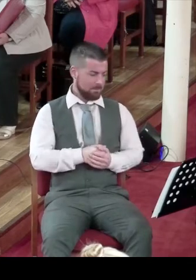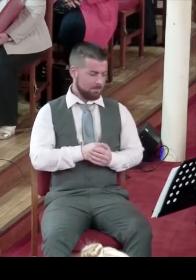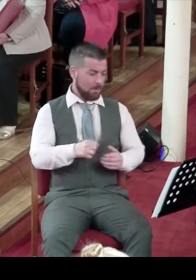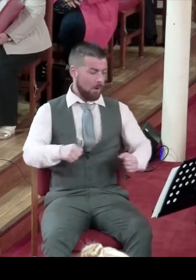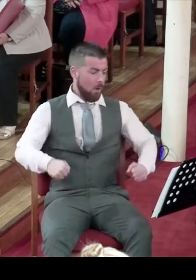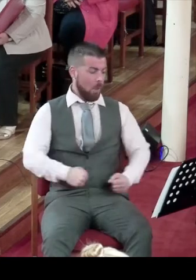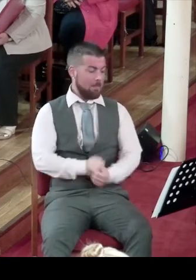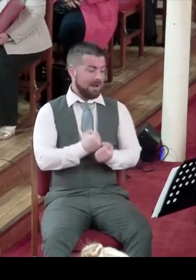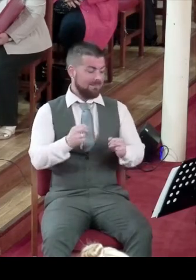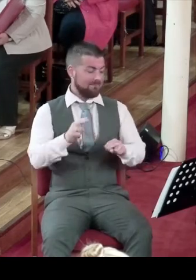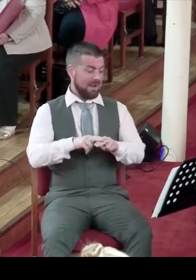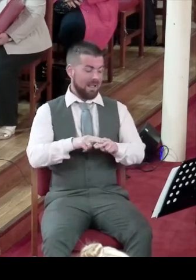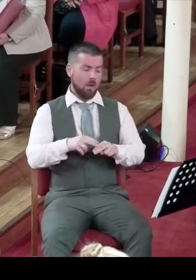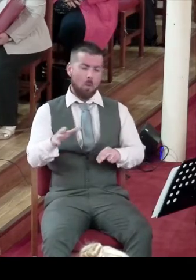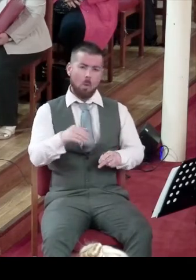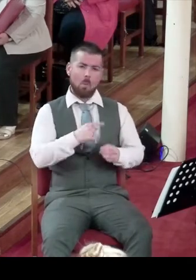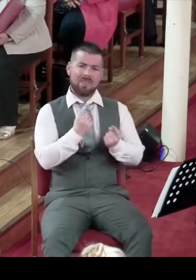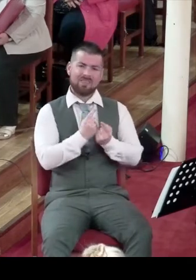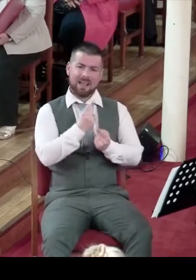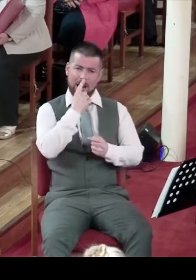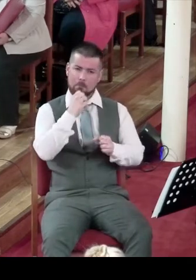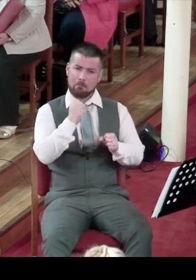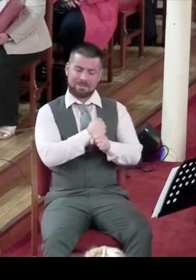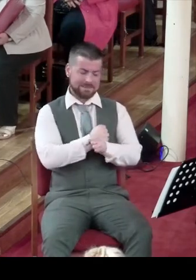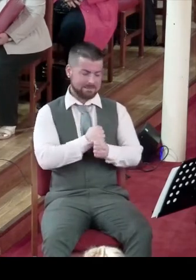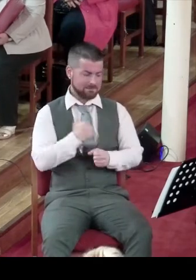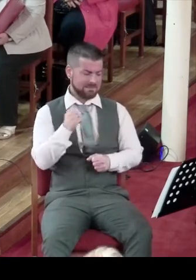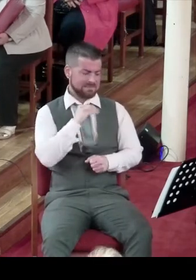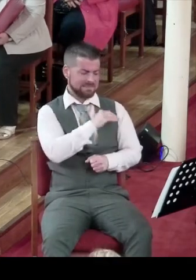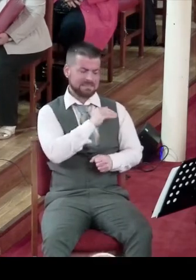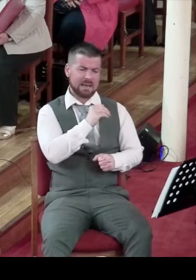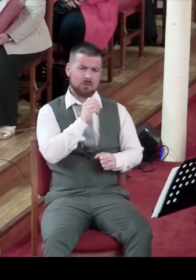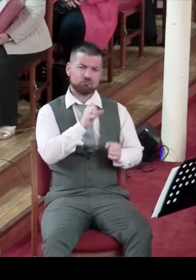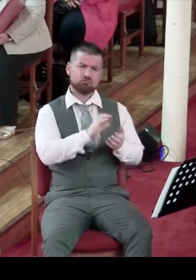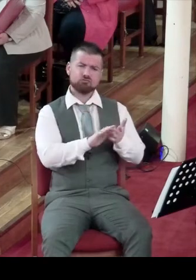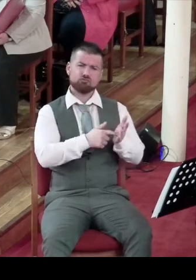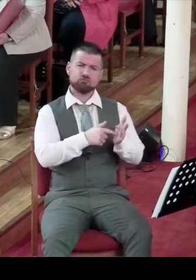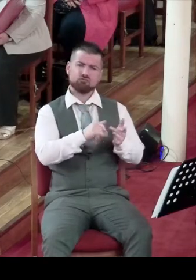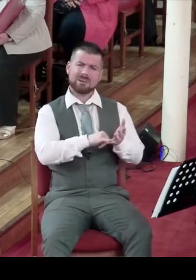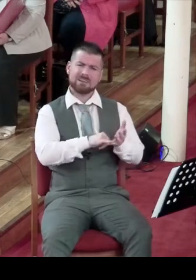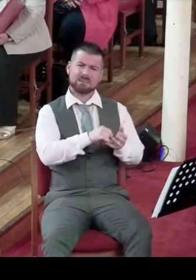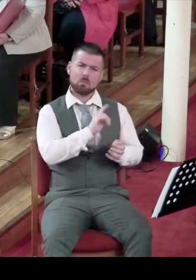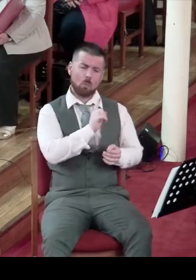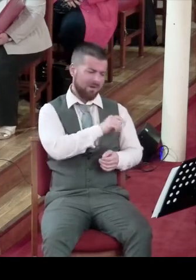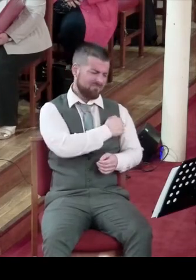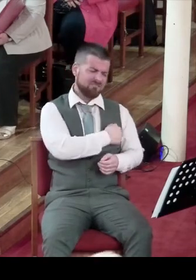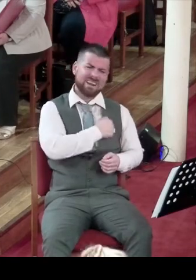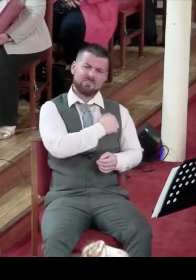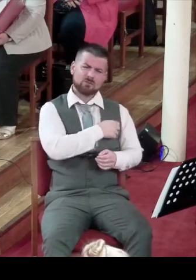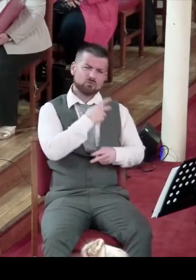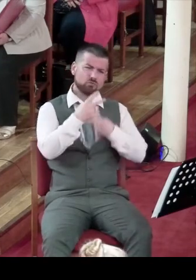all things that be. Now, when I asked Chris for a favorite hymn, she immediately chose this one,